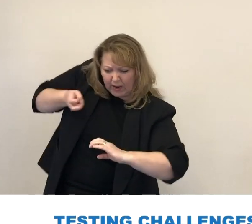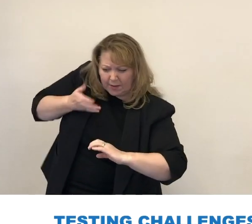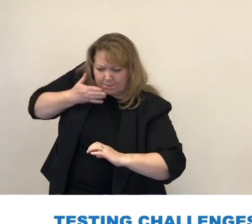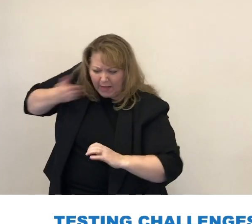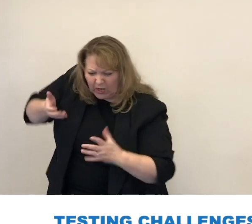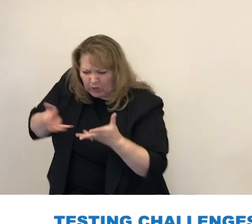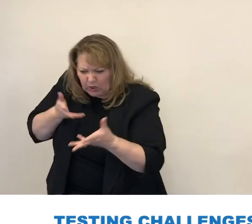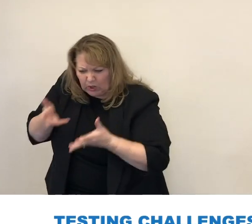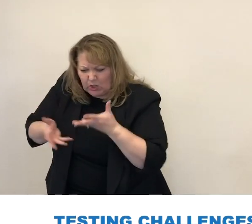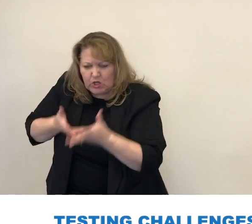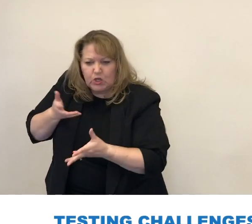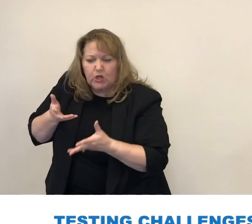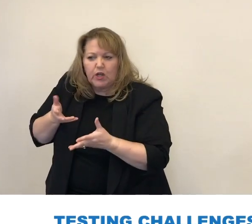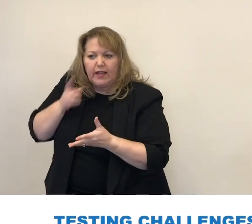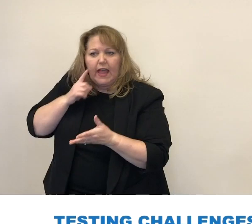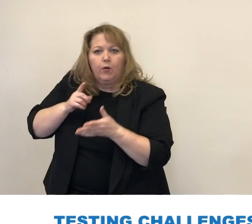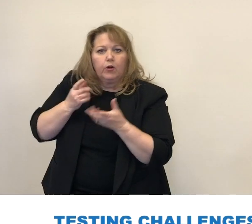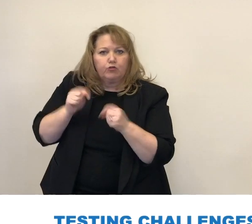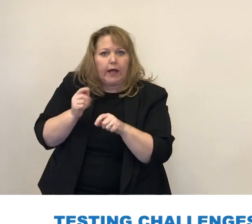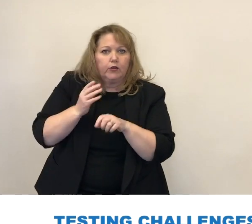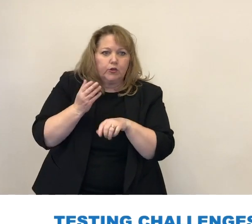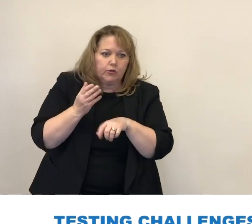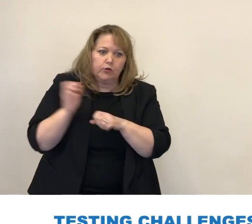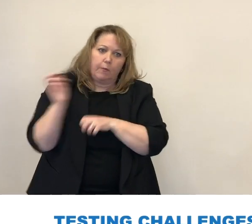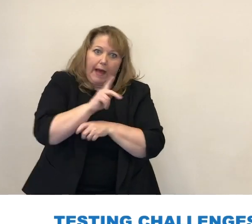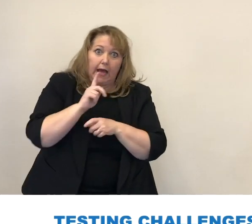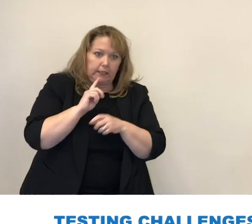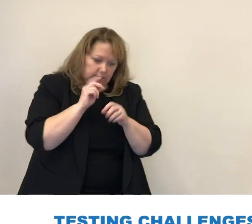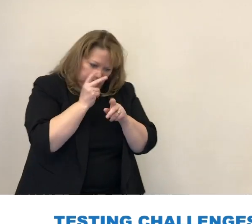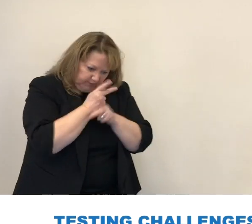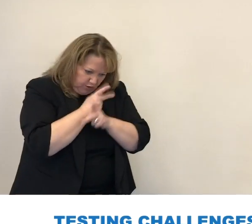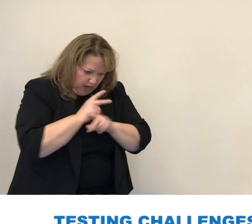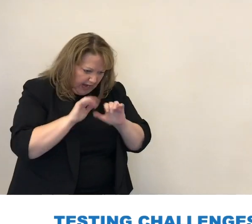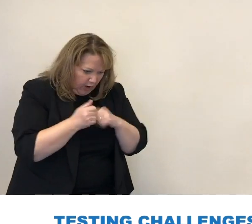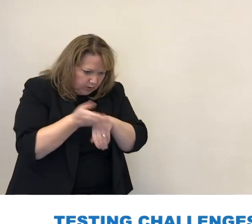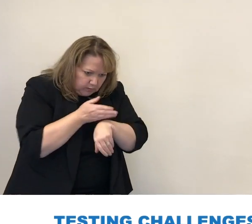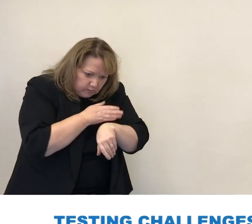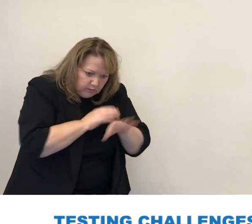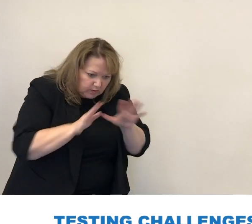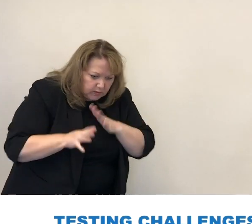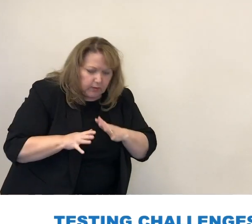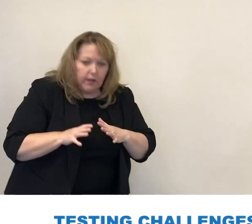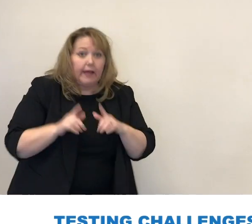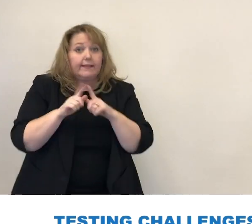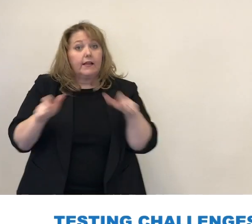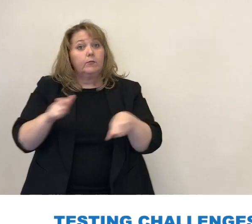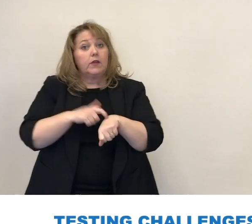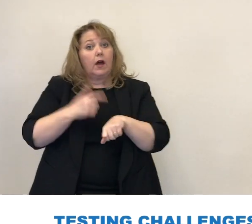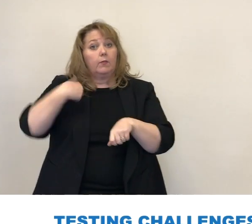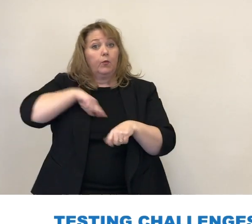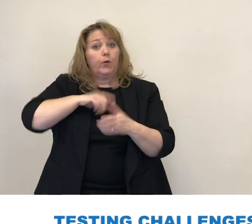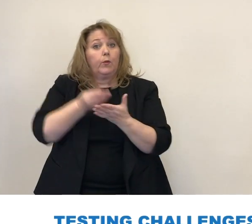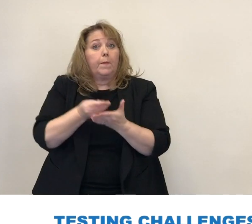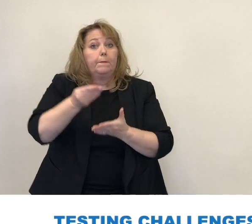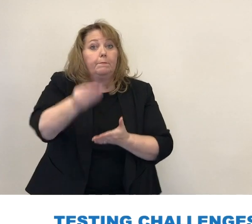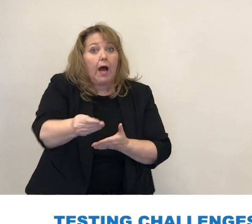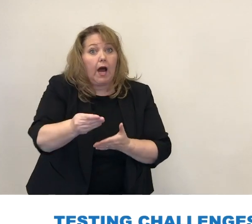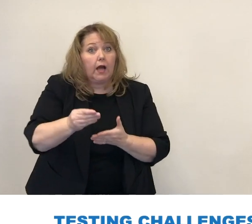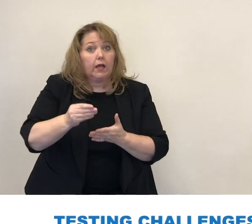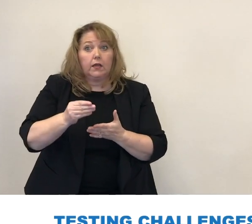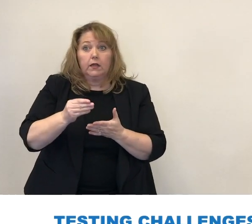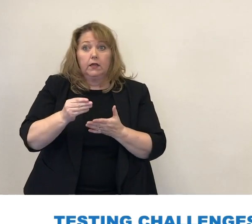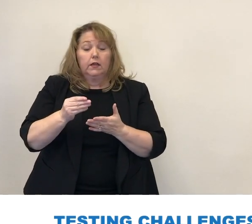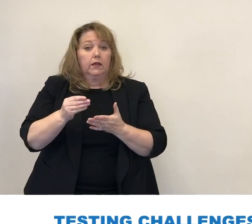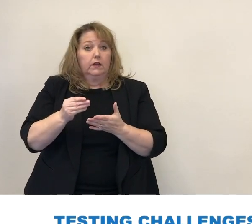tests. But as those products were being approved, we were all buying the same products, and those products were about as available as